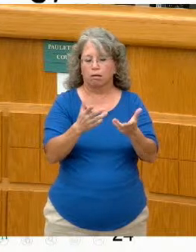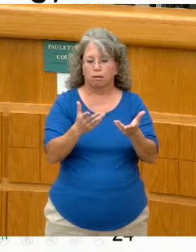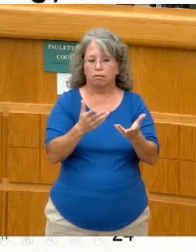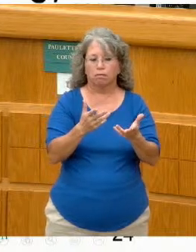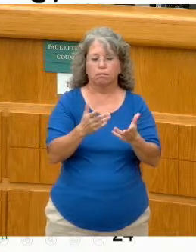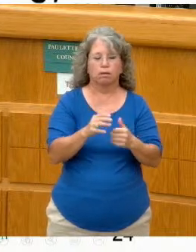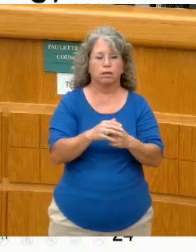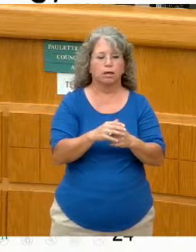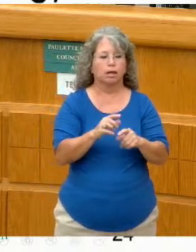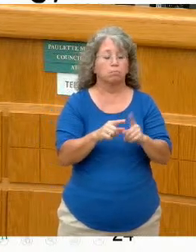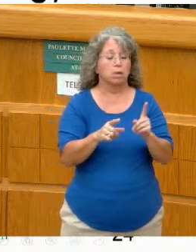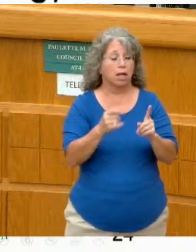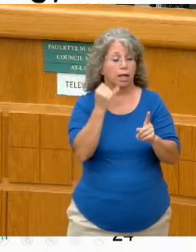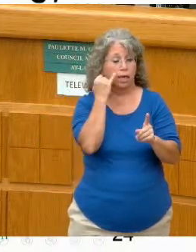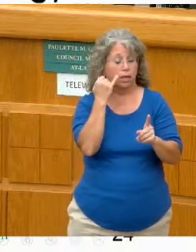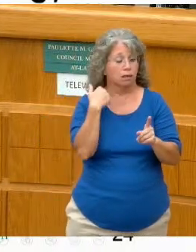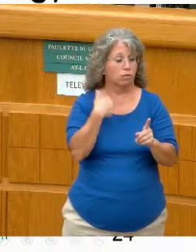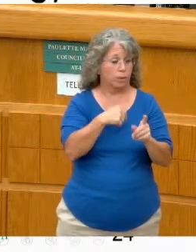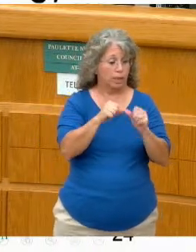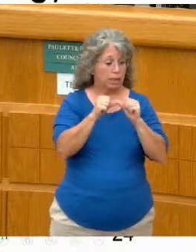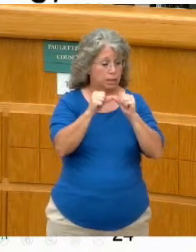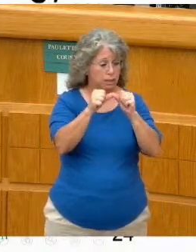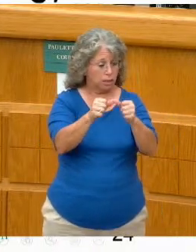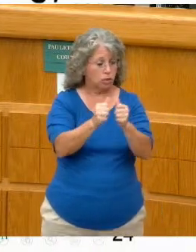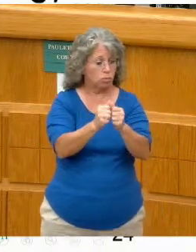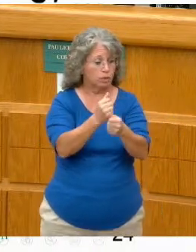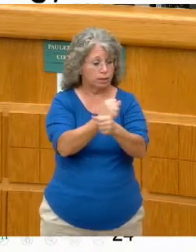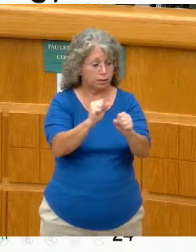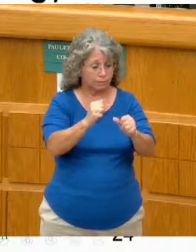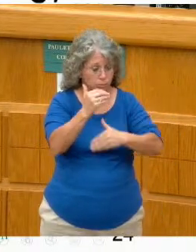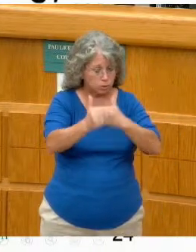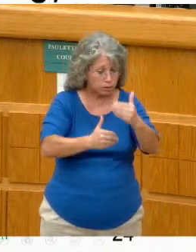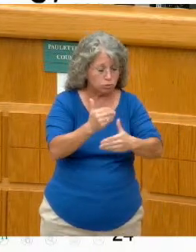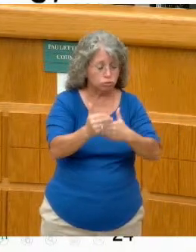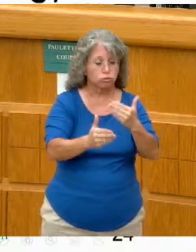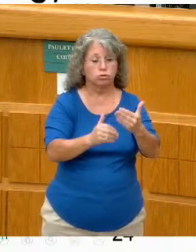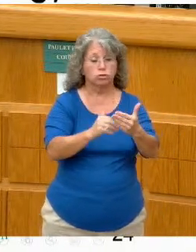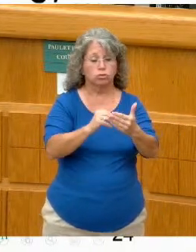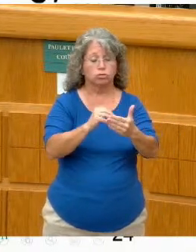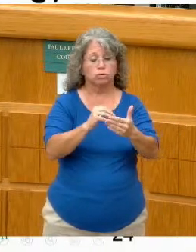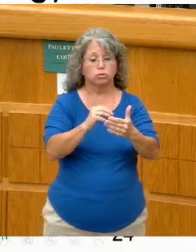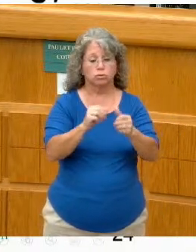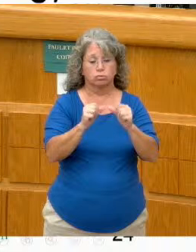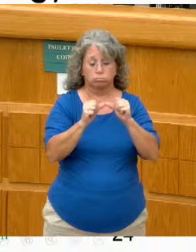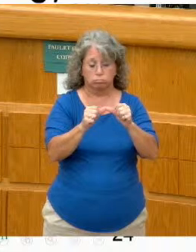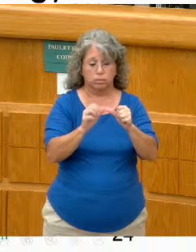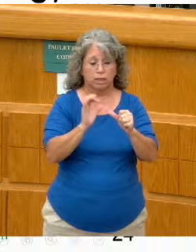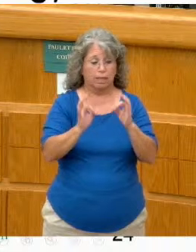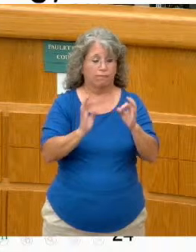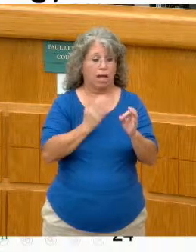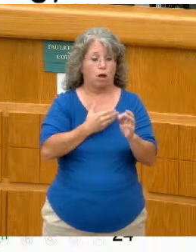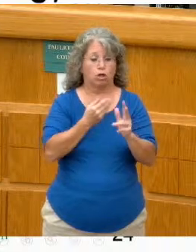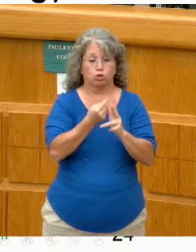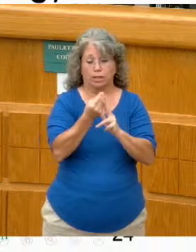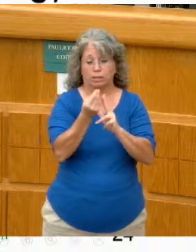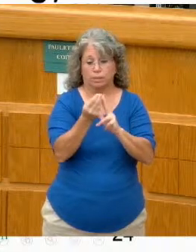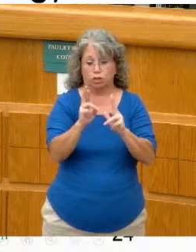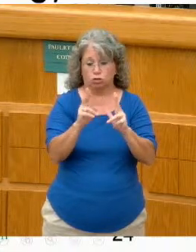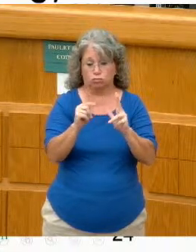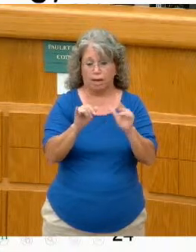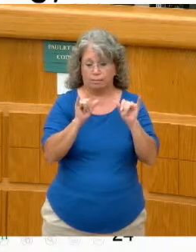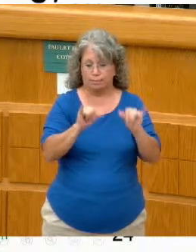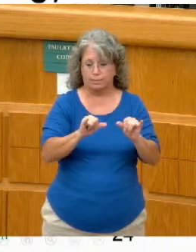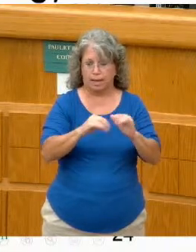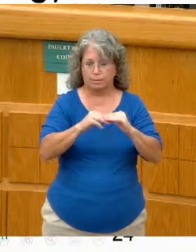any unforeseen changes, if the transmission rate stays the way that it has been, we expect that the number